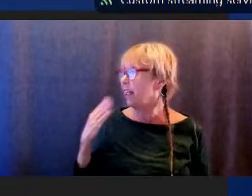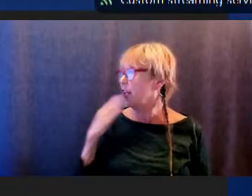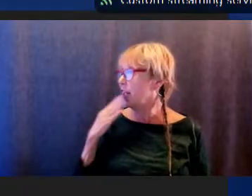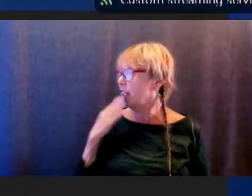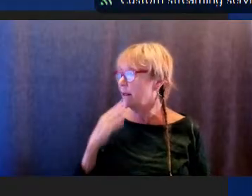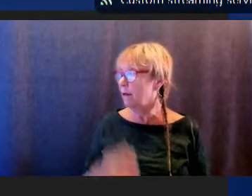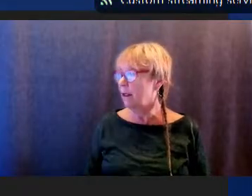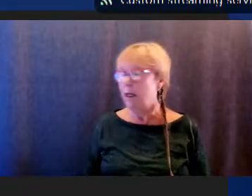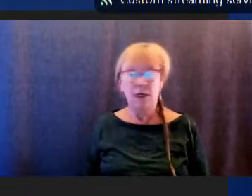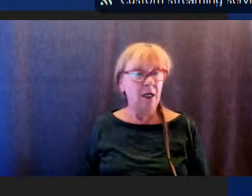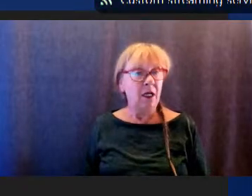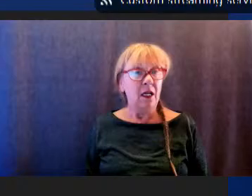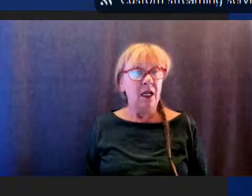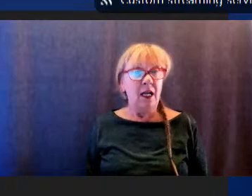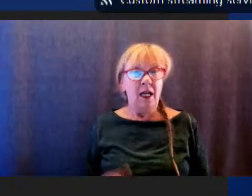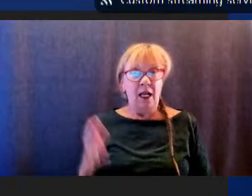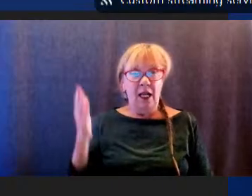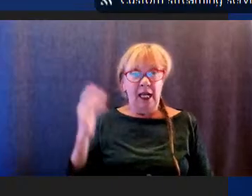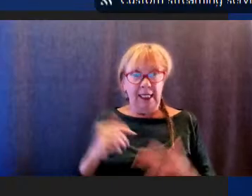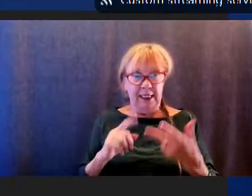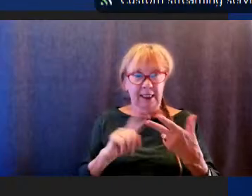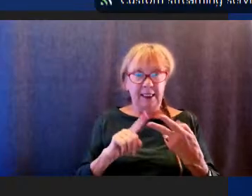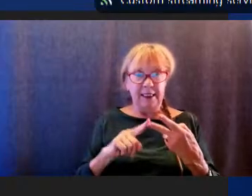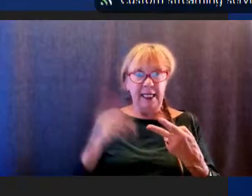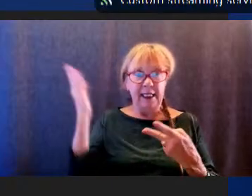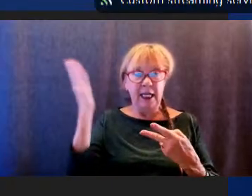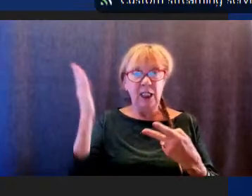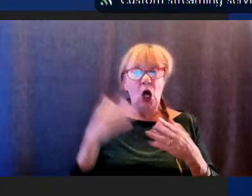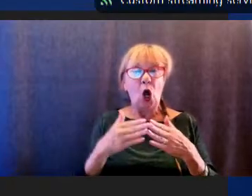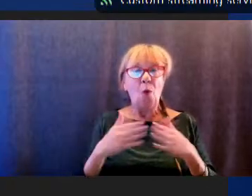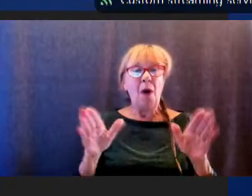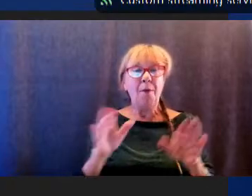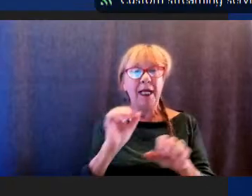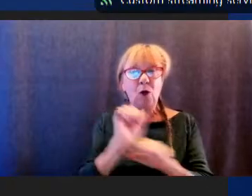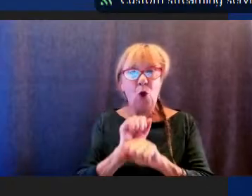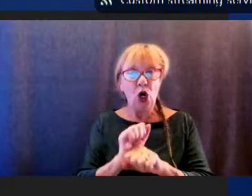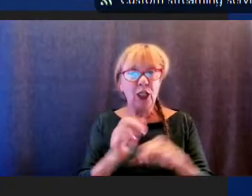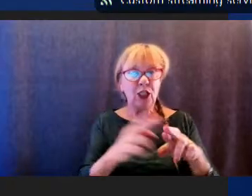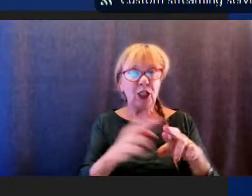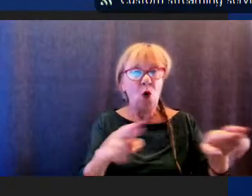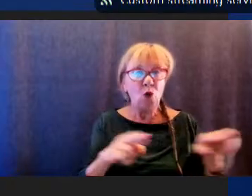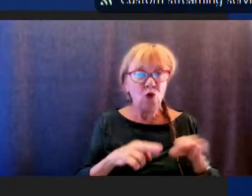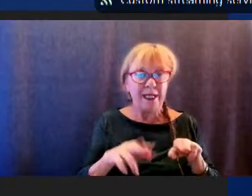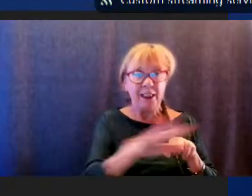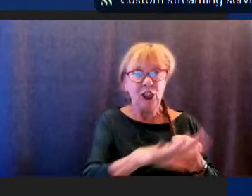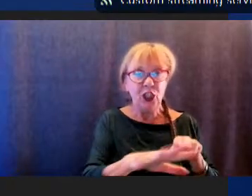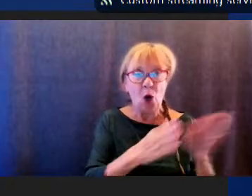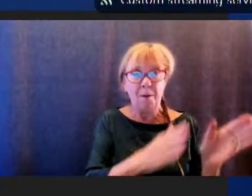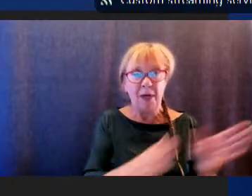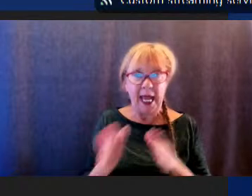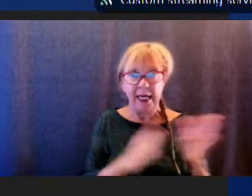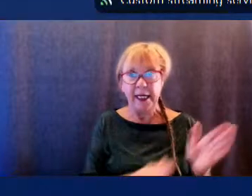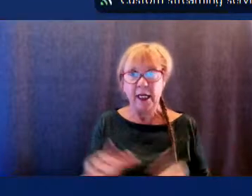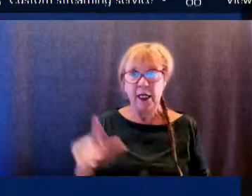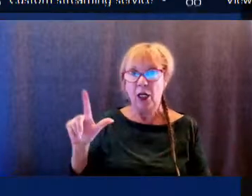Our next presentation is from Public Works and Regional Planning. Luis, go ahead.